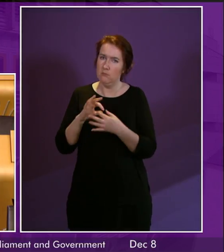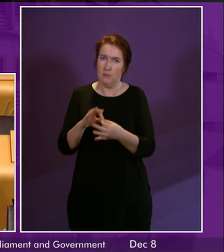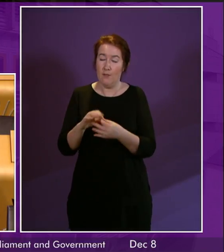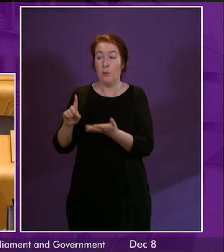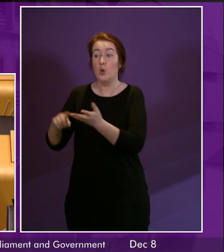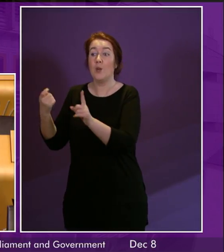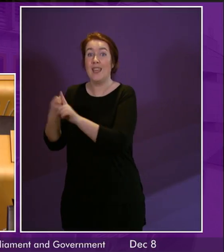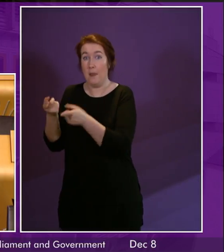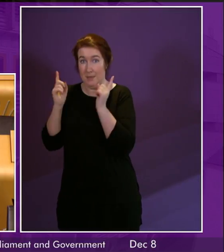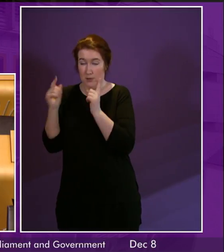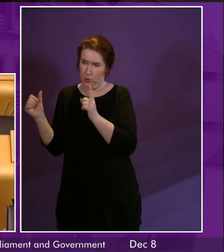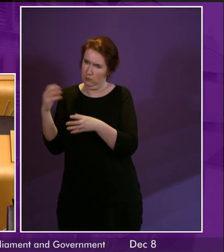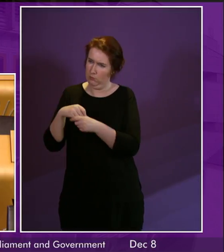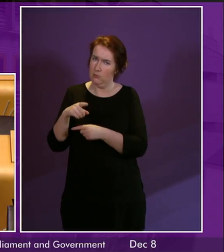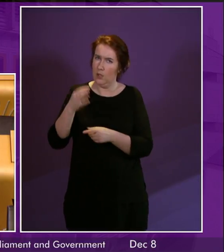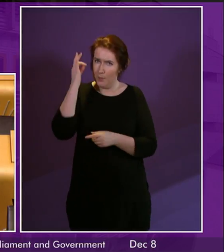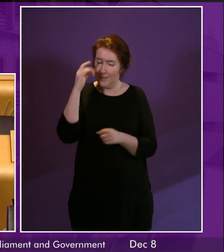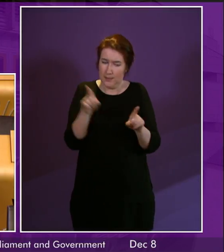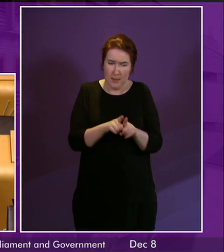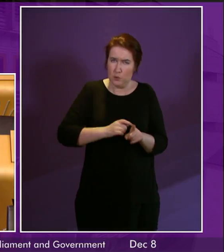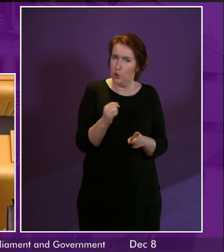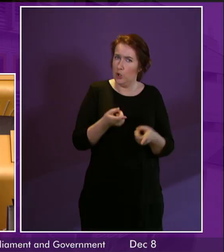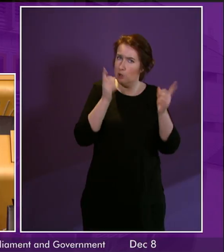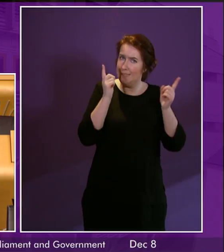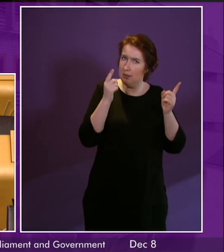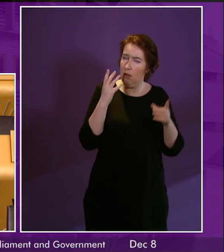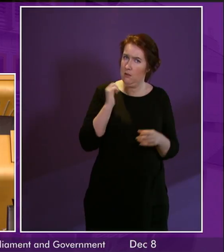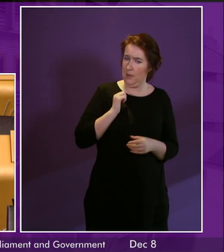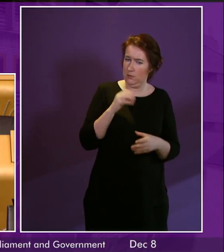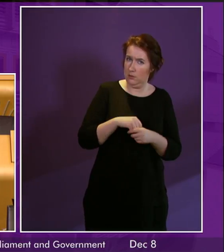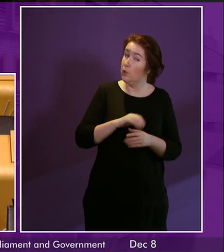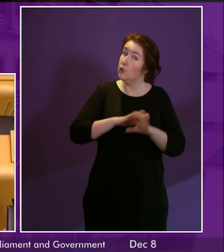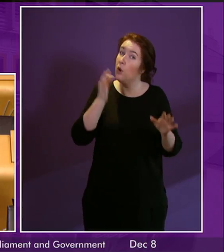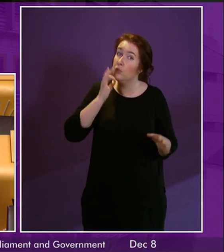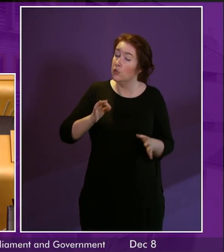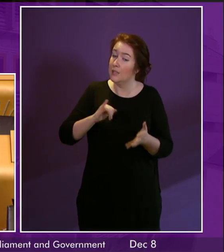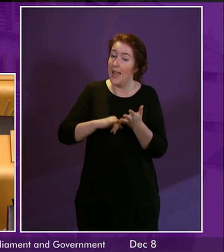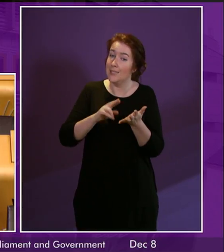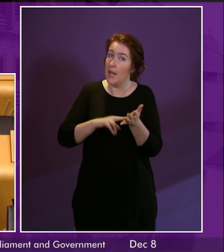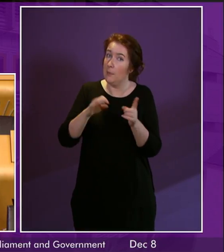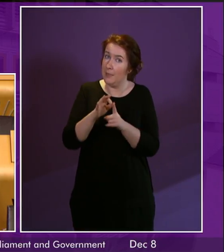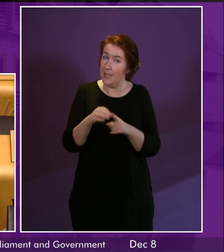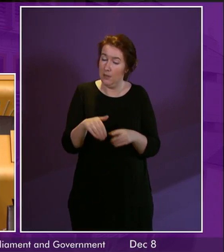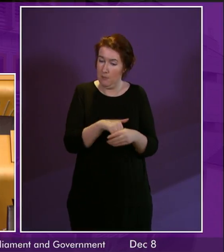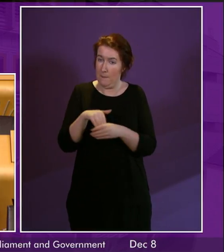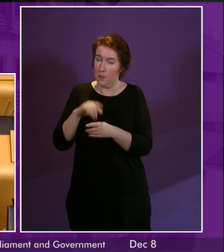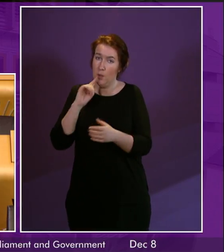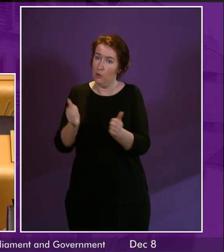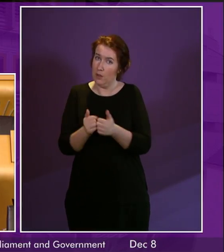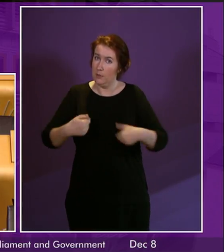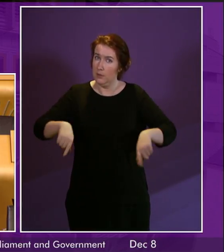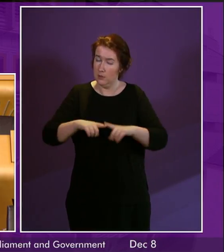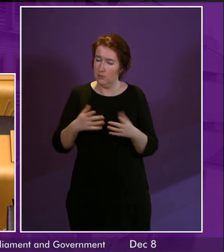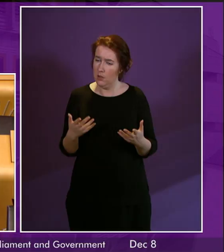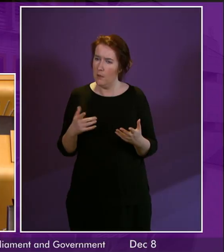UK ministers that we expect from Scottish ministers. And it's not only SNP members who I hope will agree with that, because when only